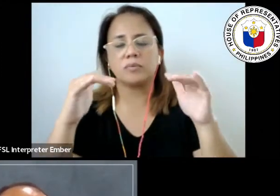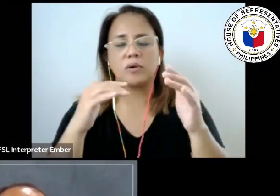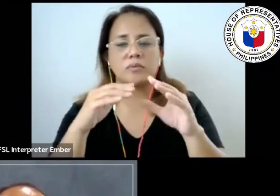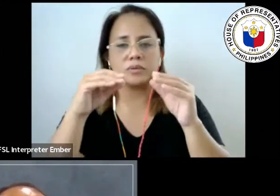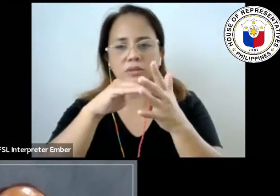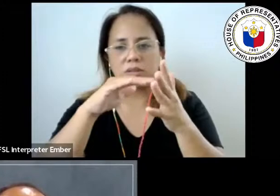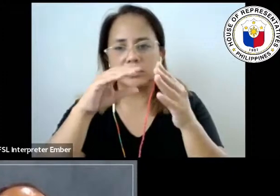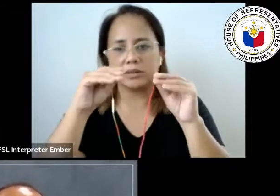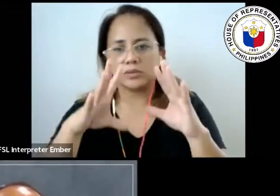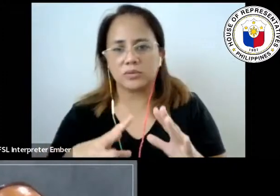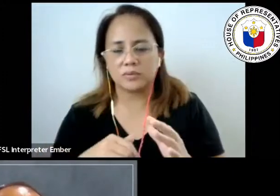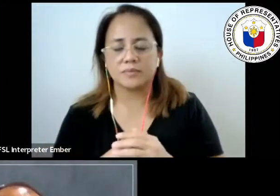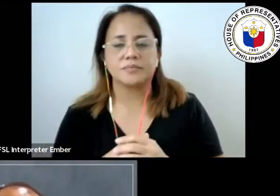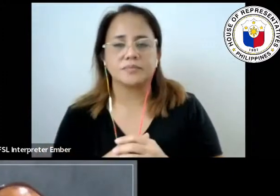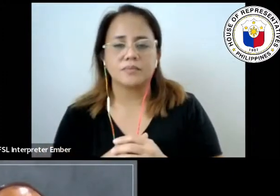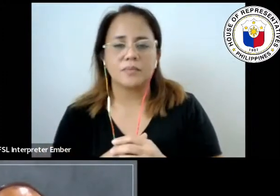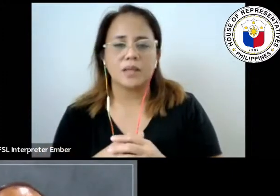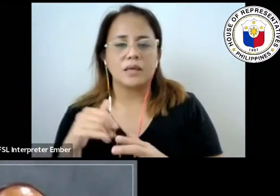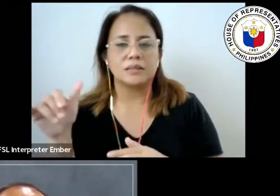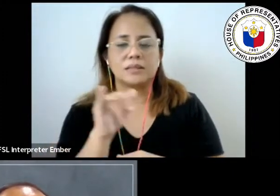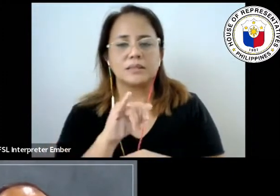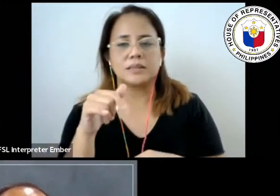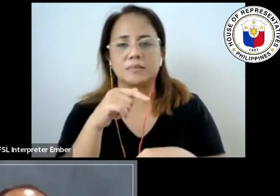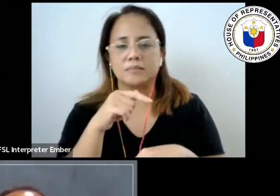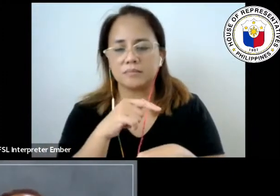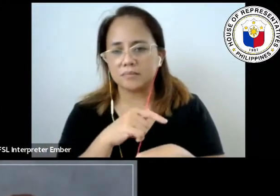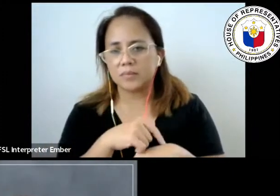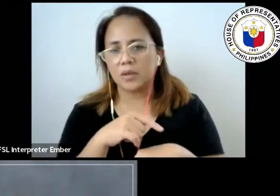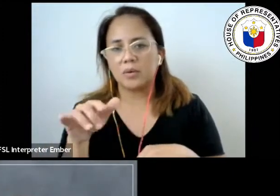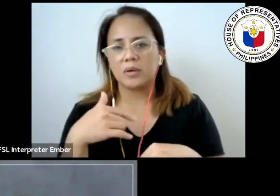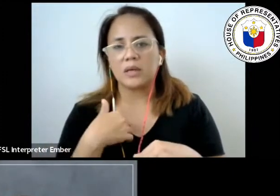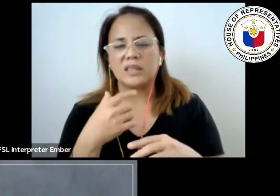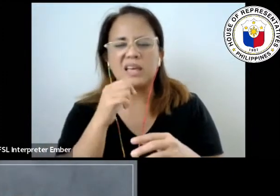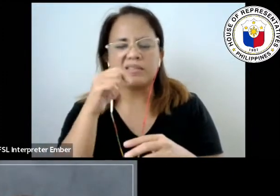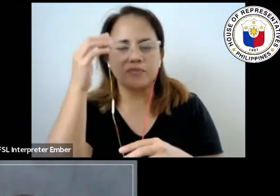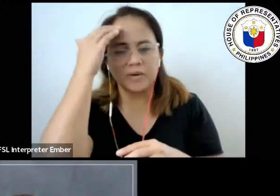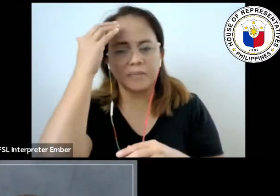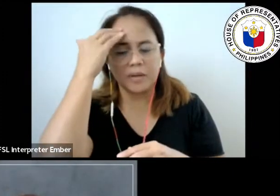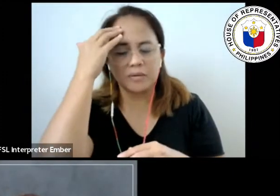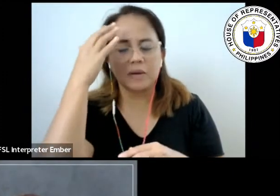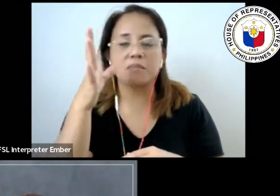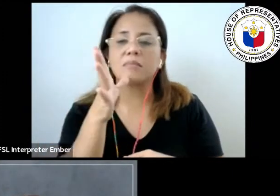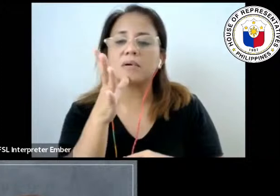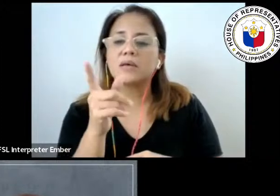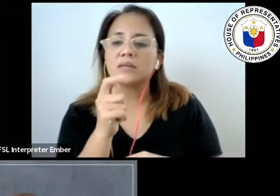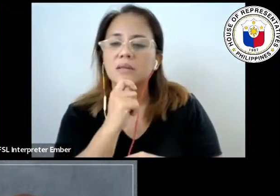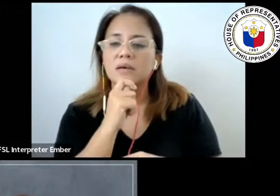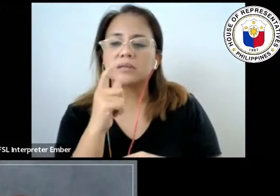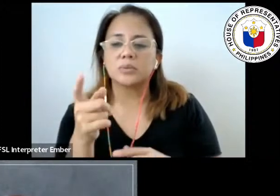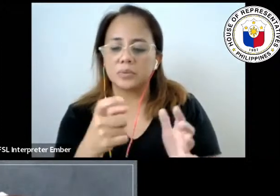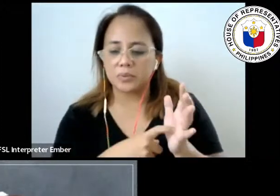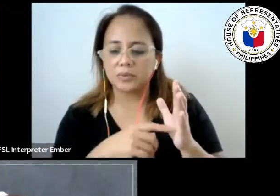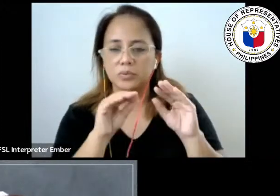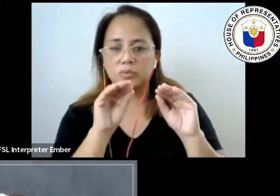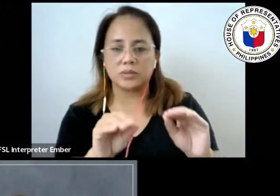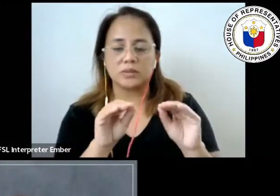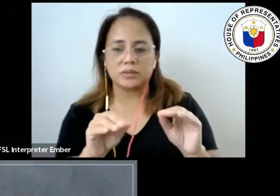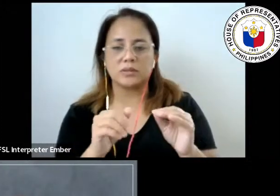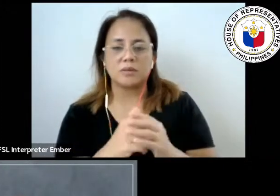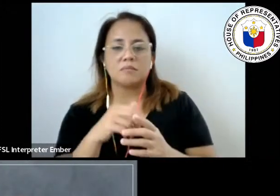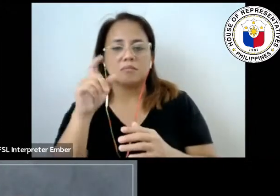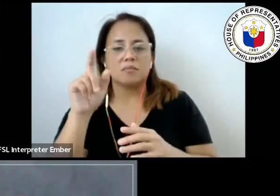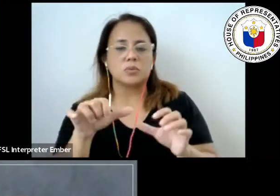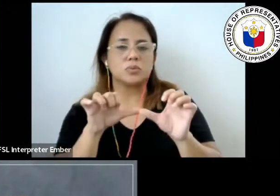saying that at the same time, while they are not yet too familiar with the mother tongue that they are required to teach, they